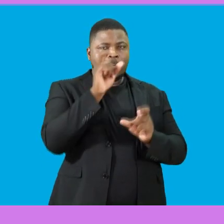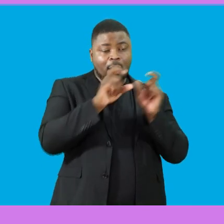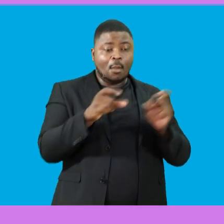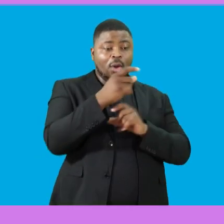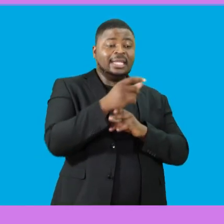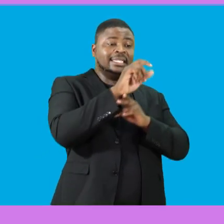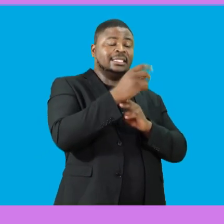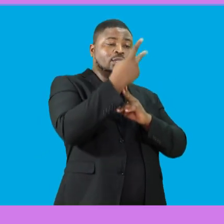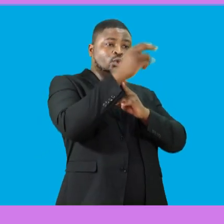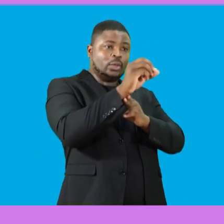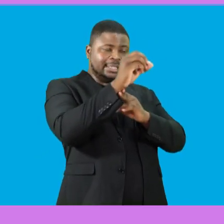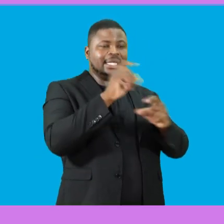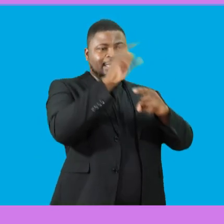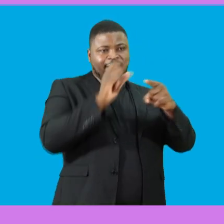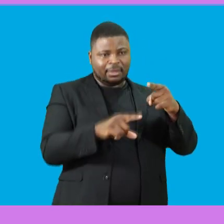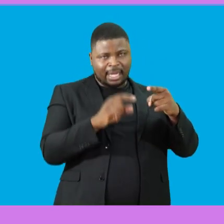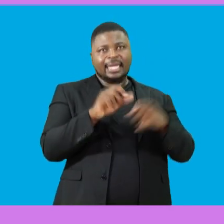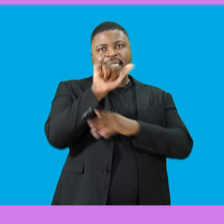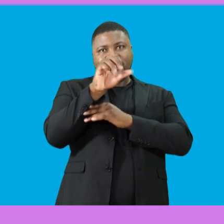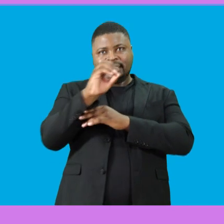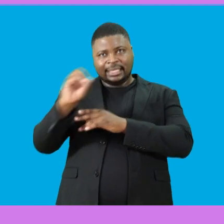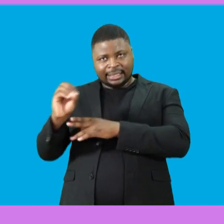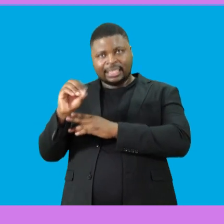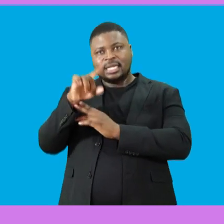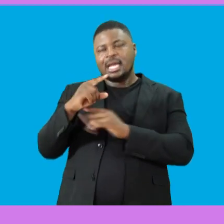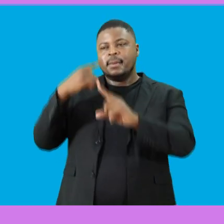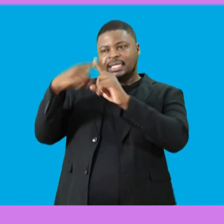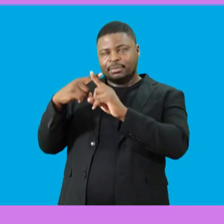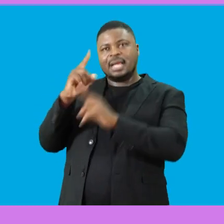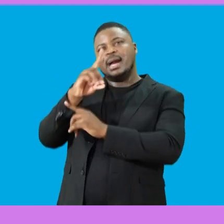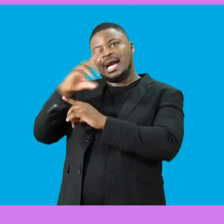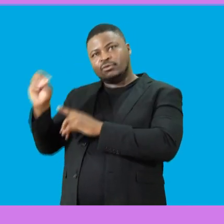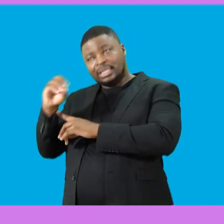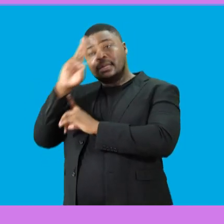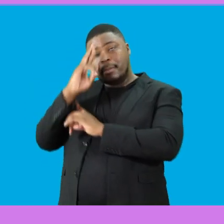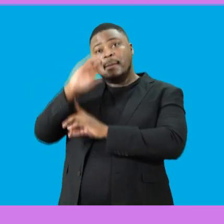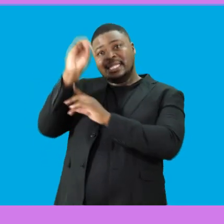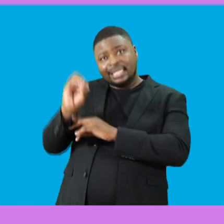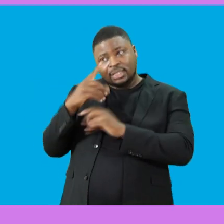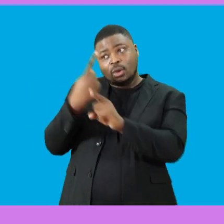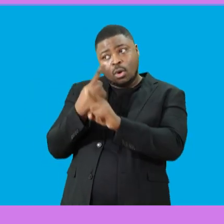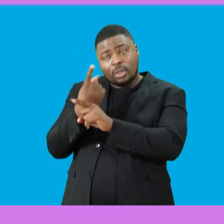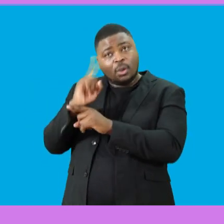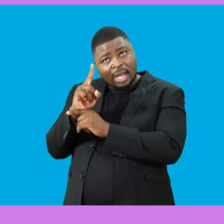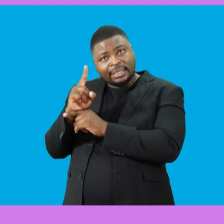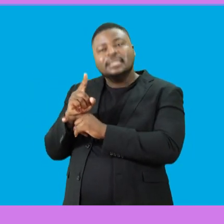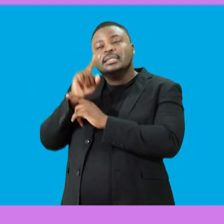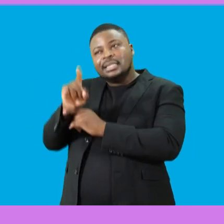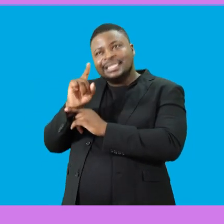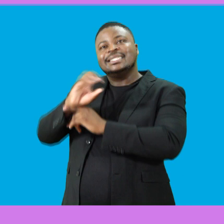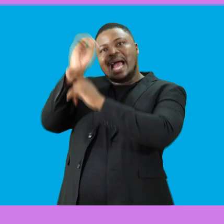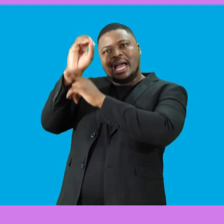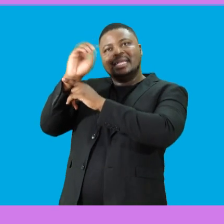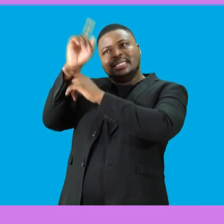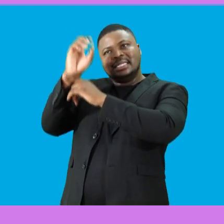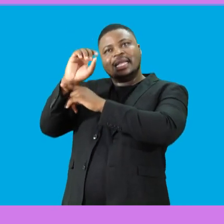60 people that were in bus number 6 multiplied by 100. Why 100? Because the percentage is always out of 100. So what is 20